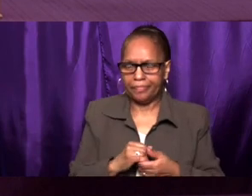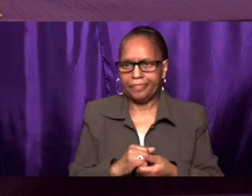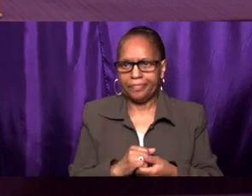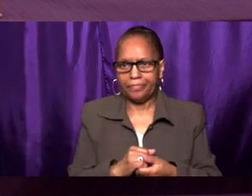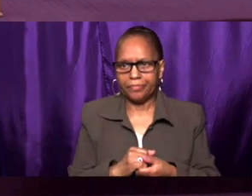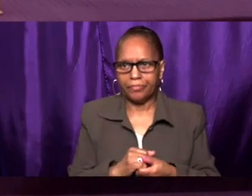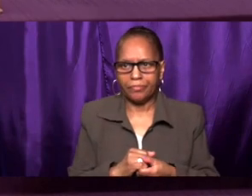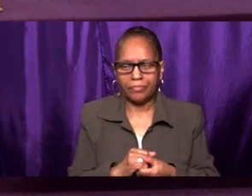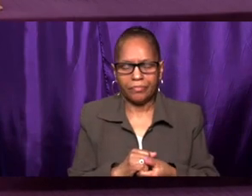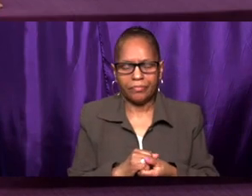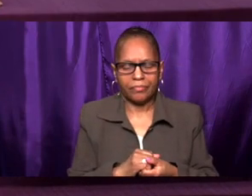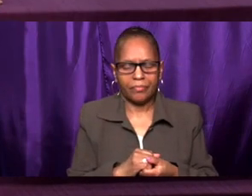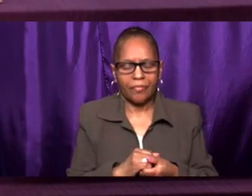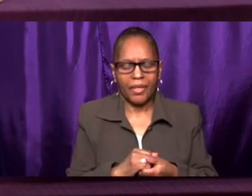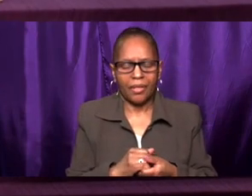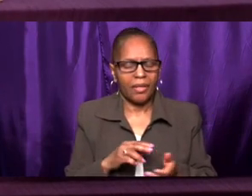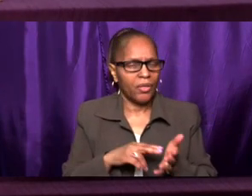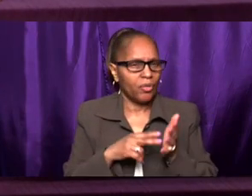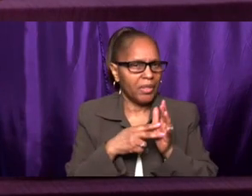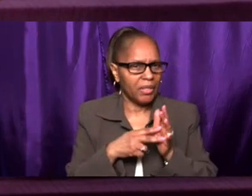You mean he's been going to this long?